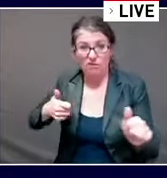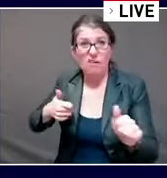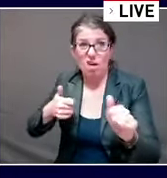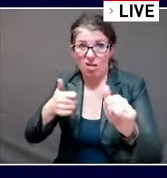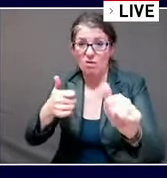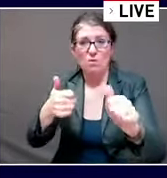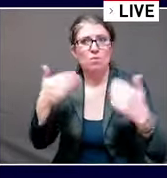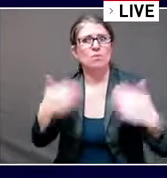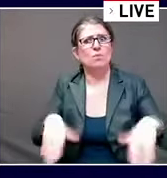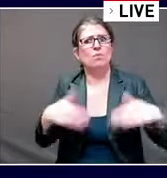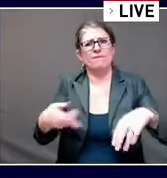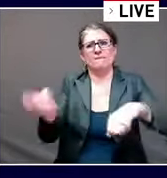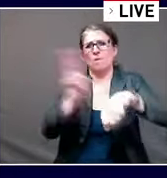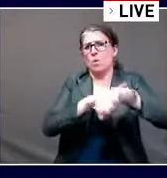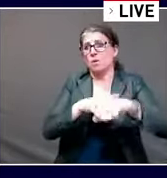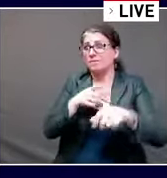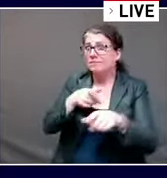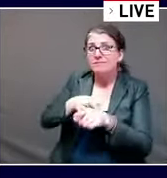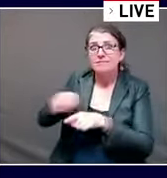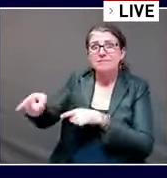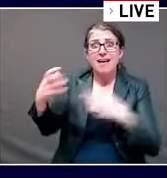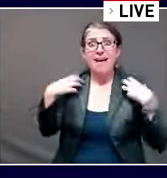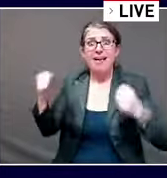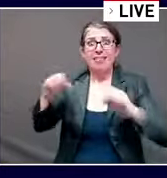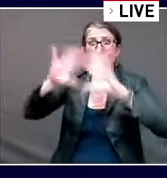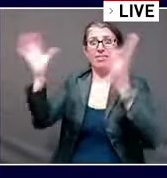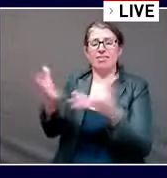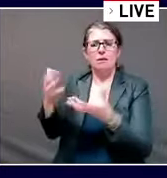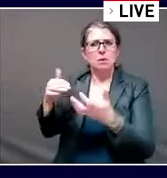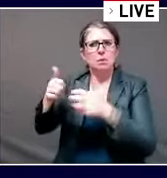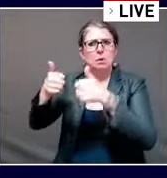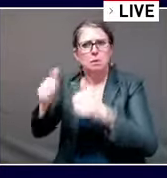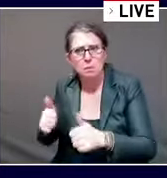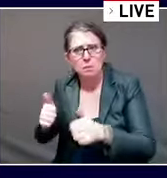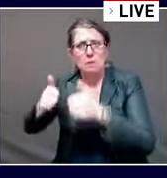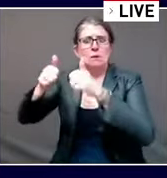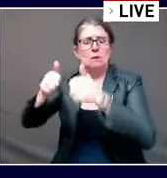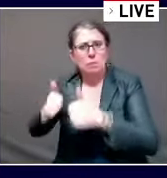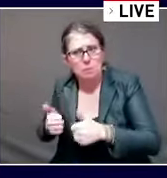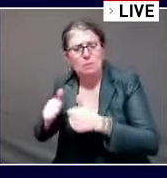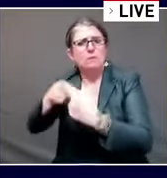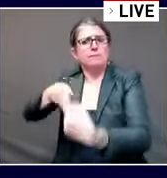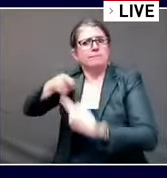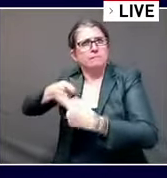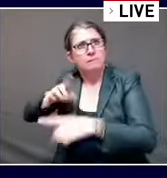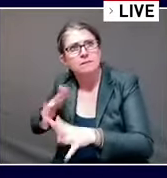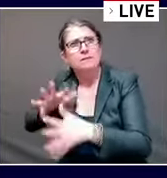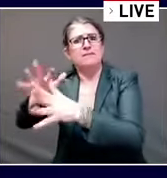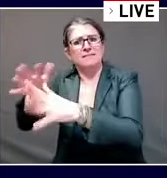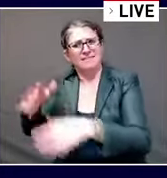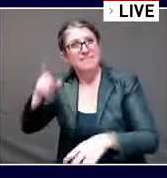the immense psychological toll that seeing patient upon patient places on healthcare